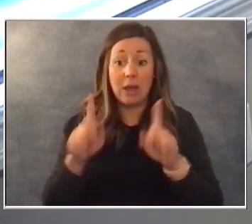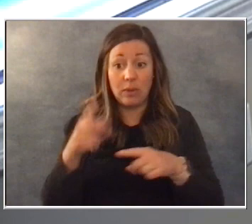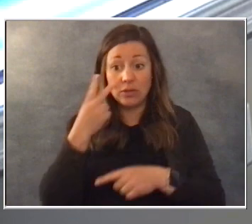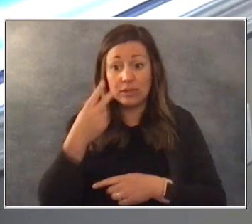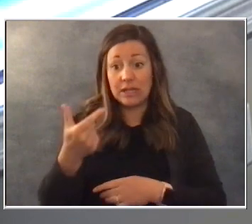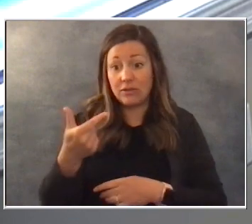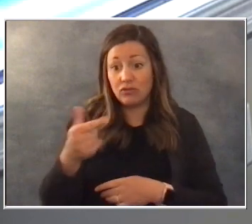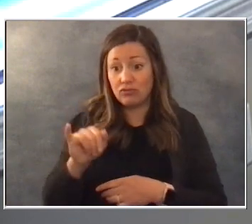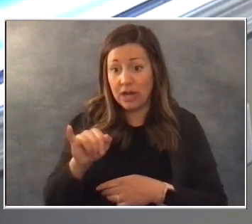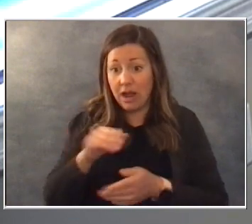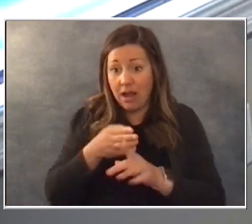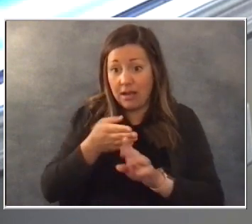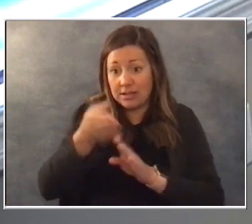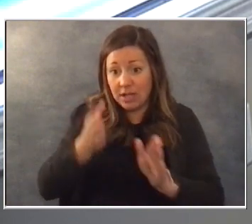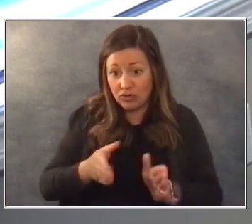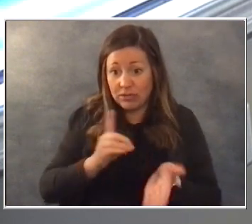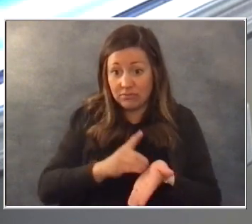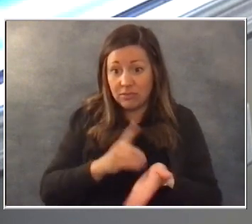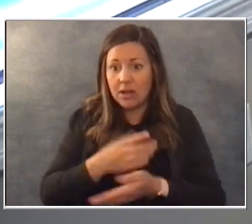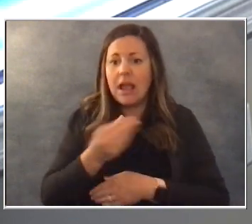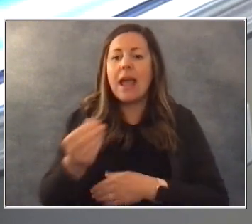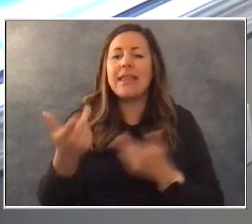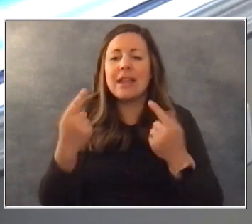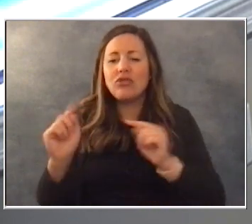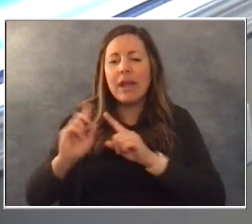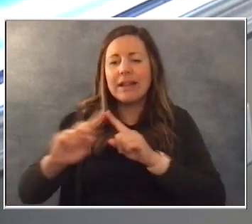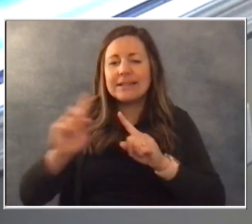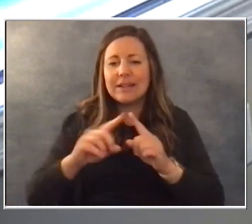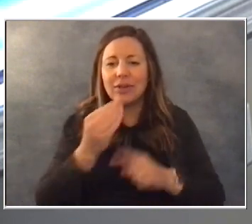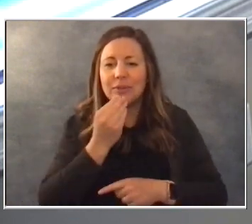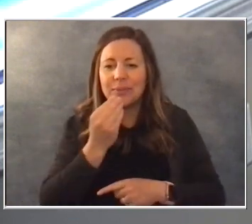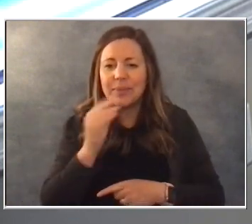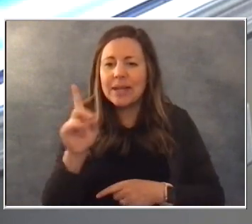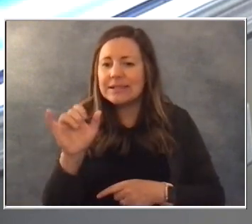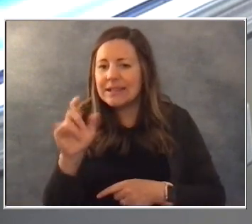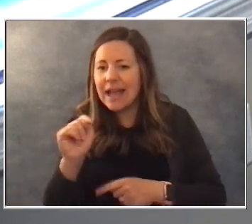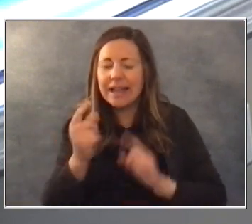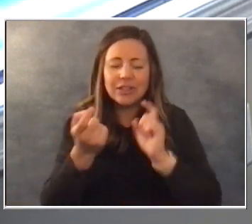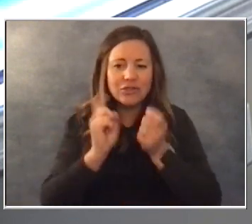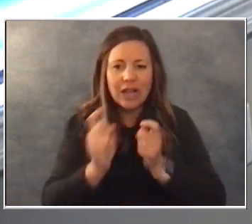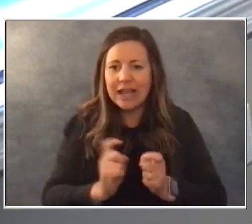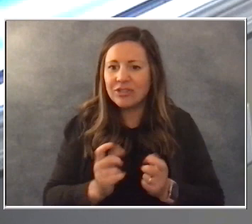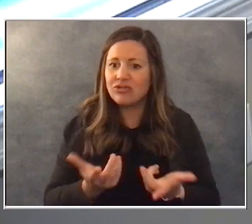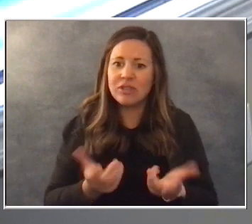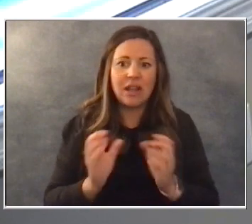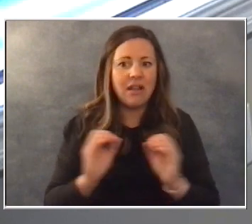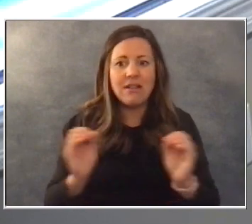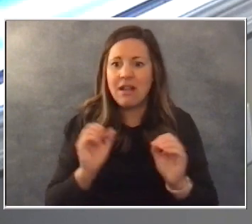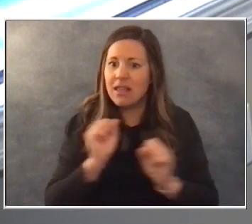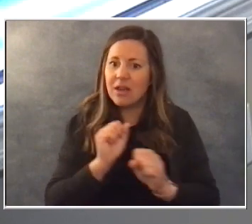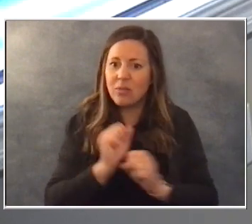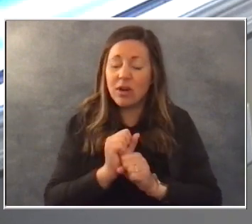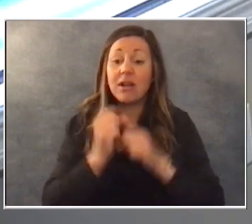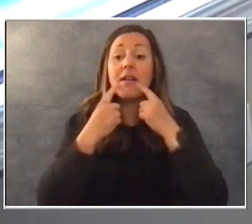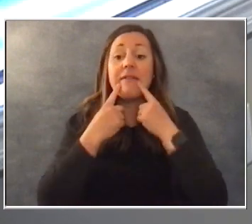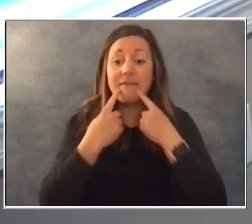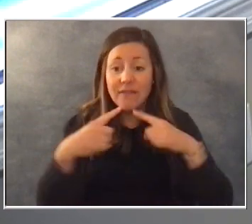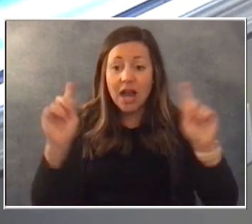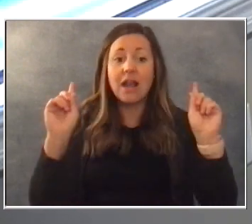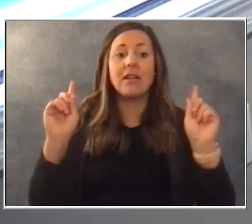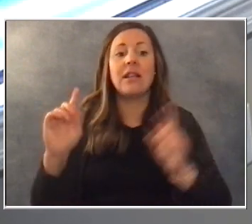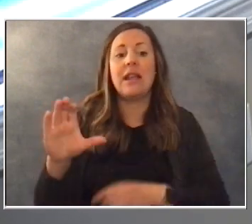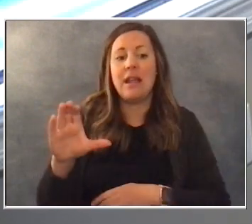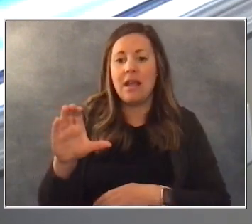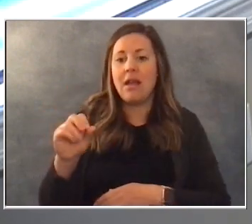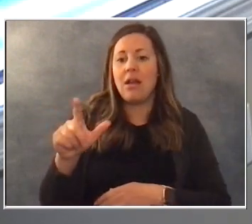And they tried different diets. None of that works. And it was finally the colonoscopy that discovered